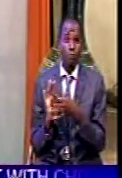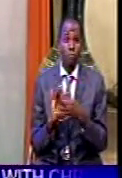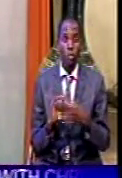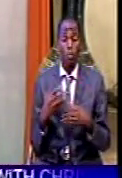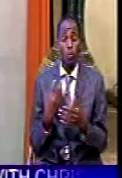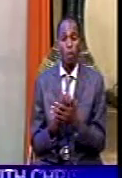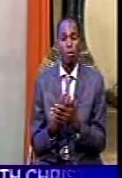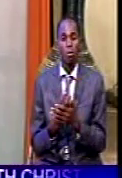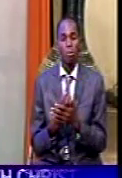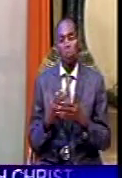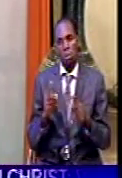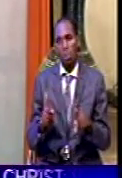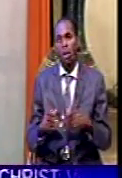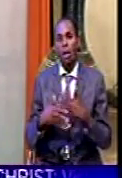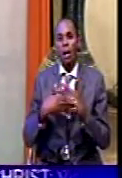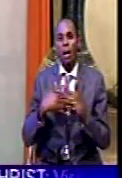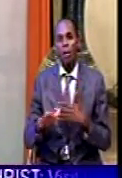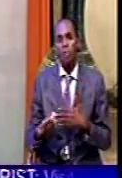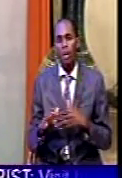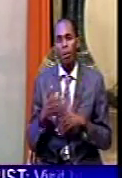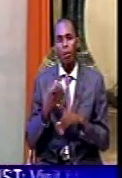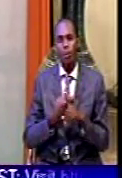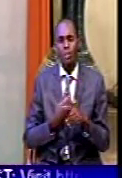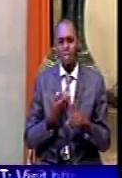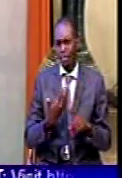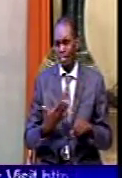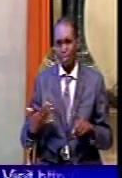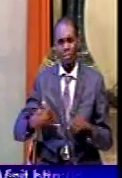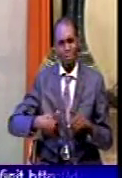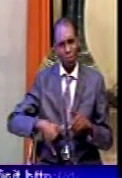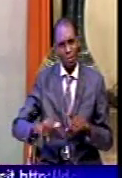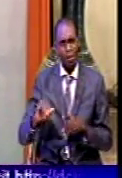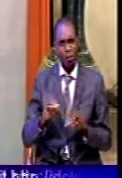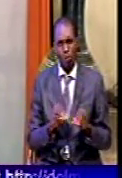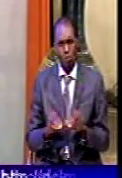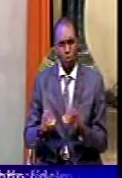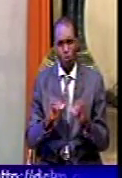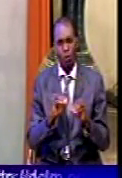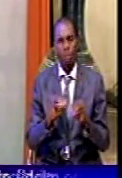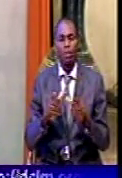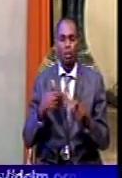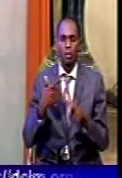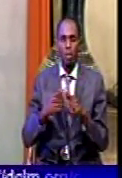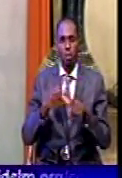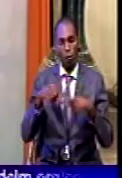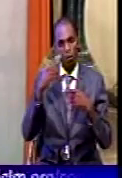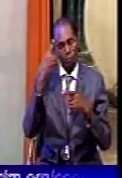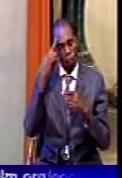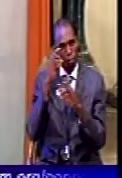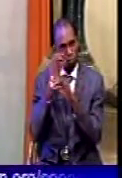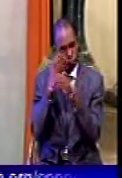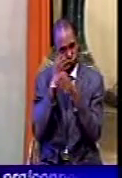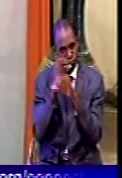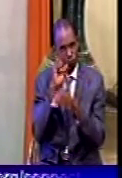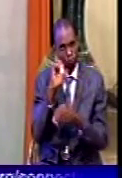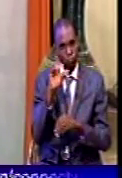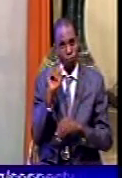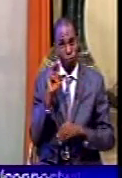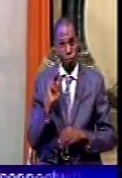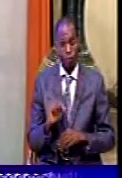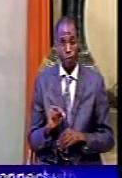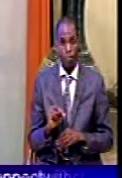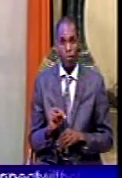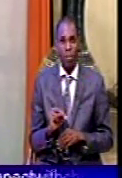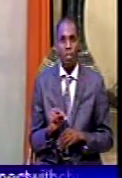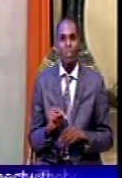somewhere else. That's another doctor, not that clinic. When I went, the doctor checked it. She said that it's like it's a